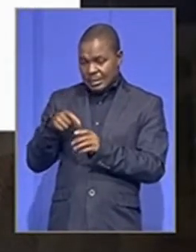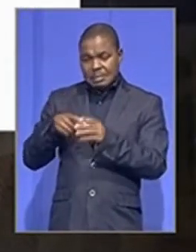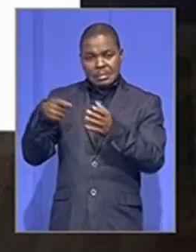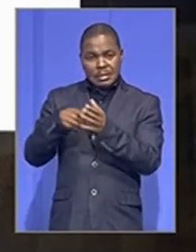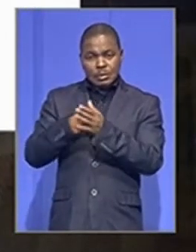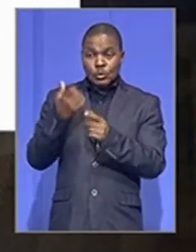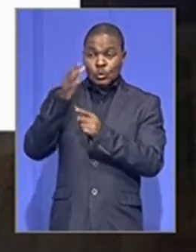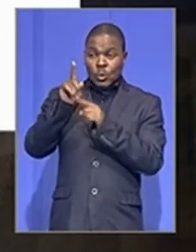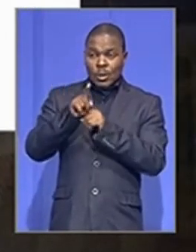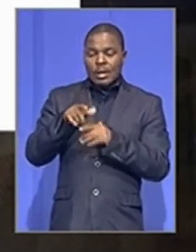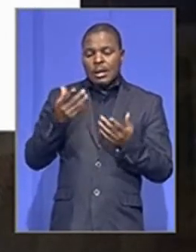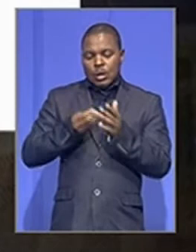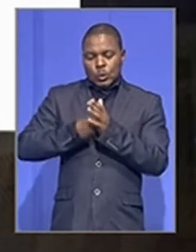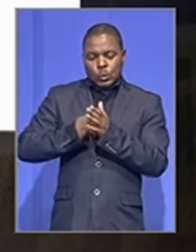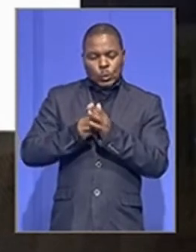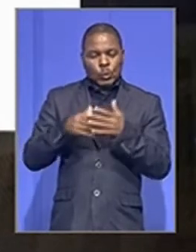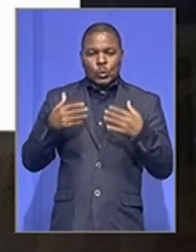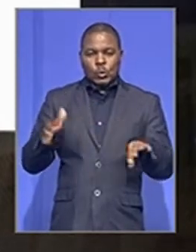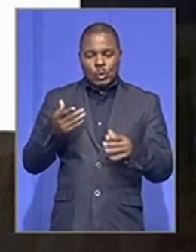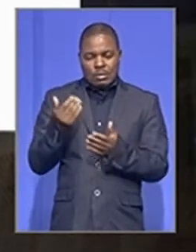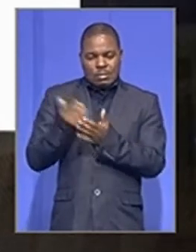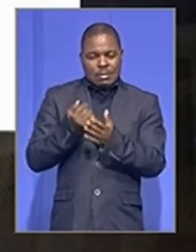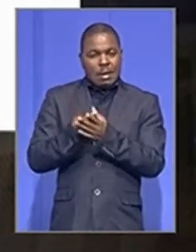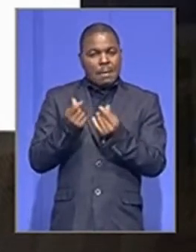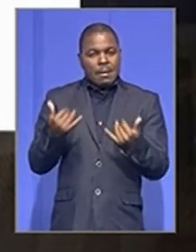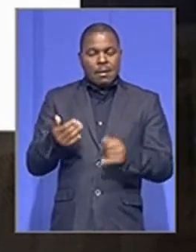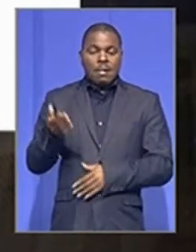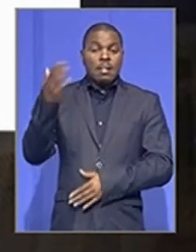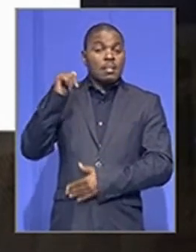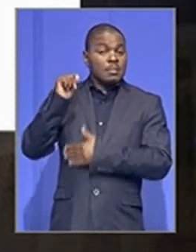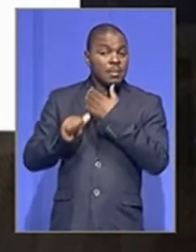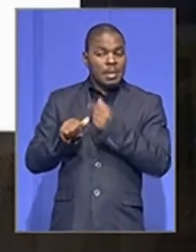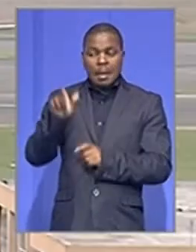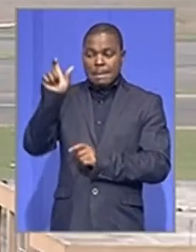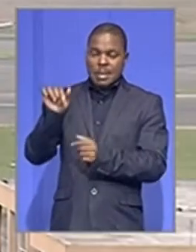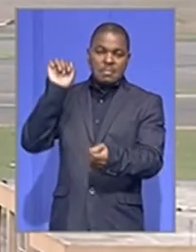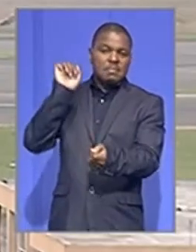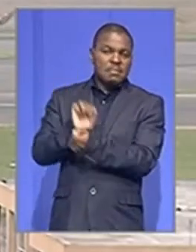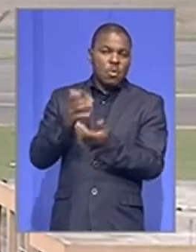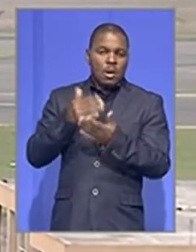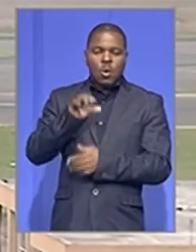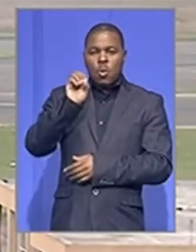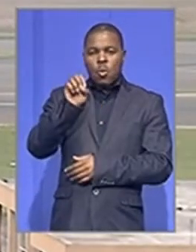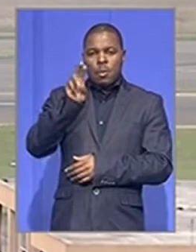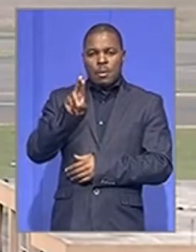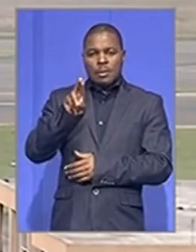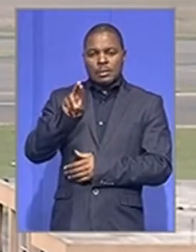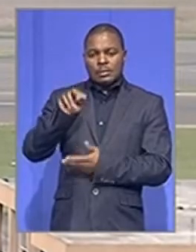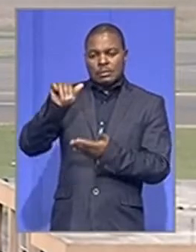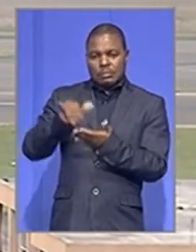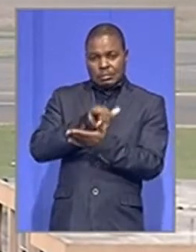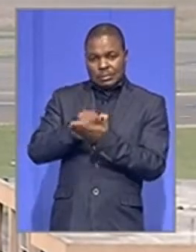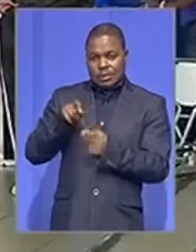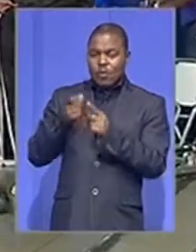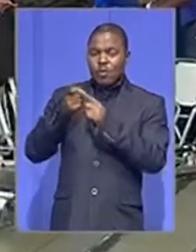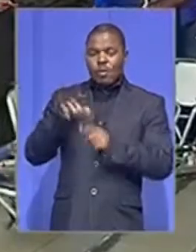gore dinokwane di kgweditše monyetla go dira tšhelete. Kgwedi ya go feta go swere motho boemafofane bja OR Tambo a tswelela a le